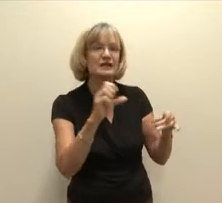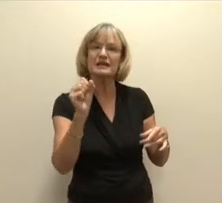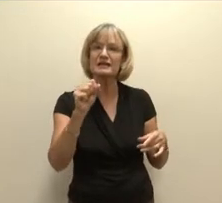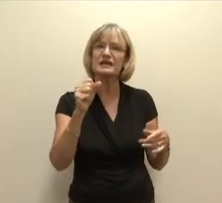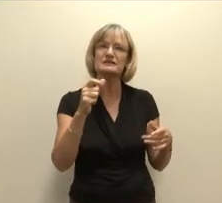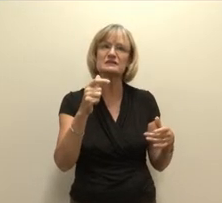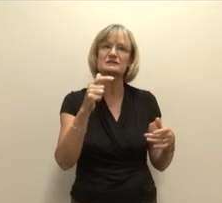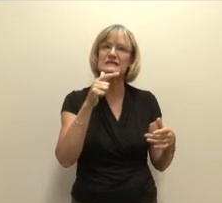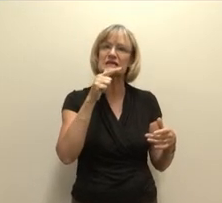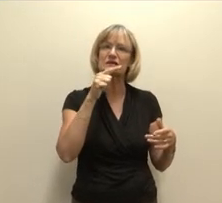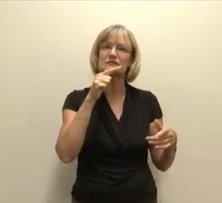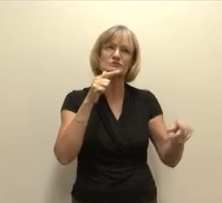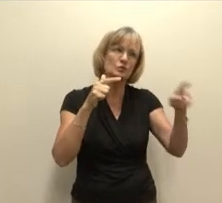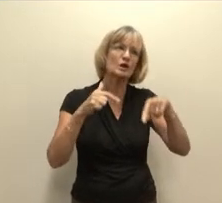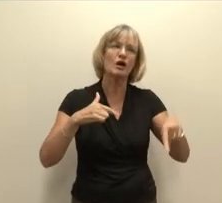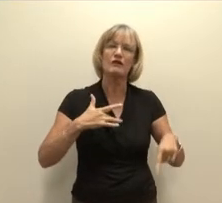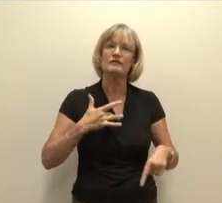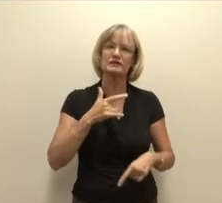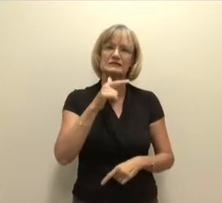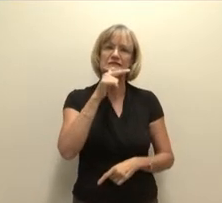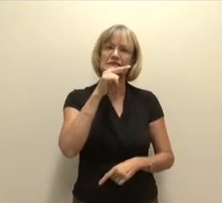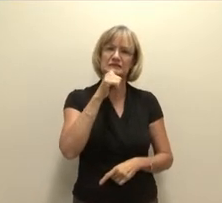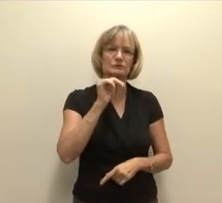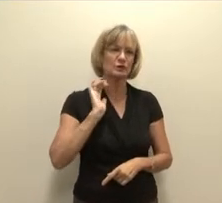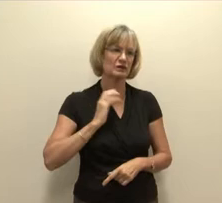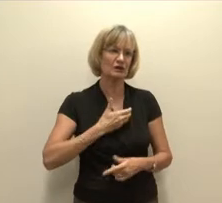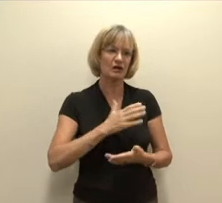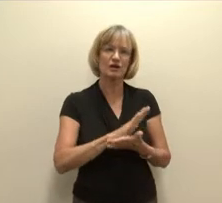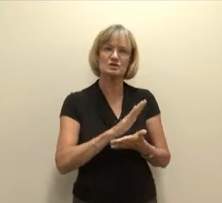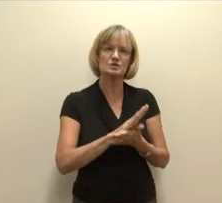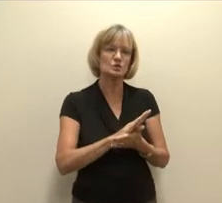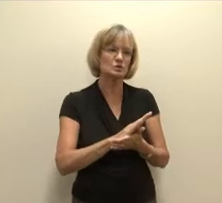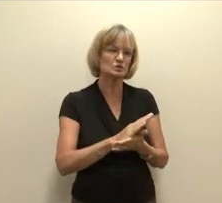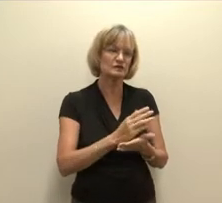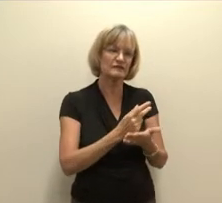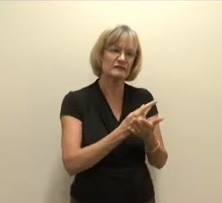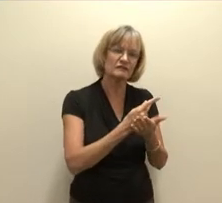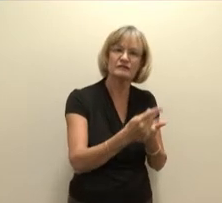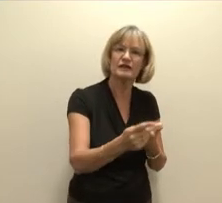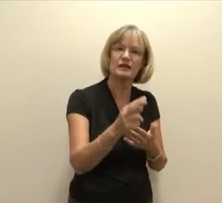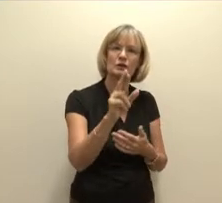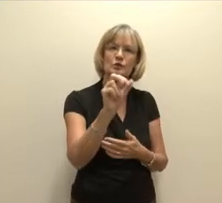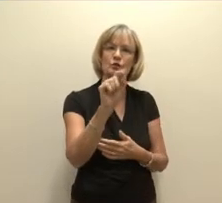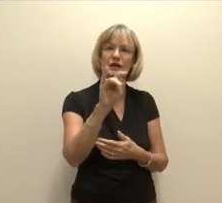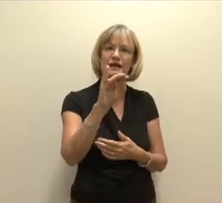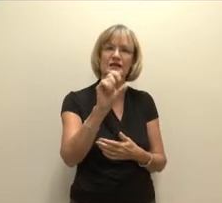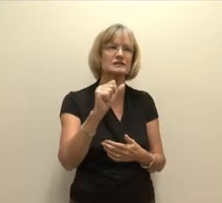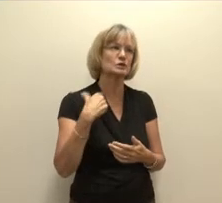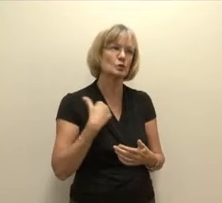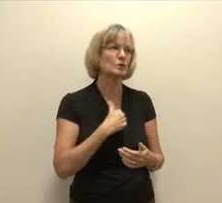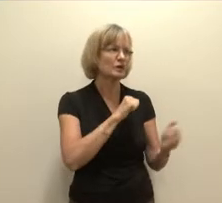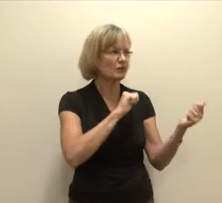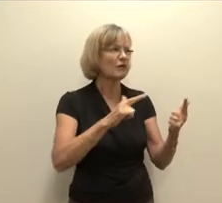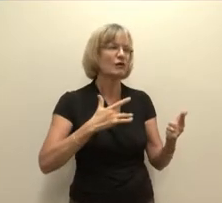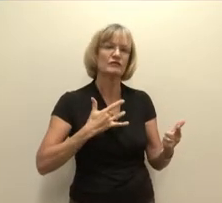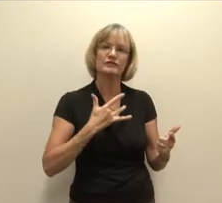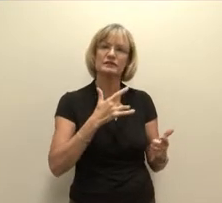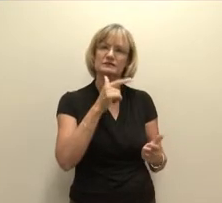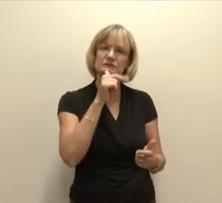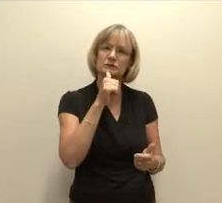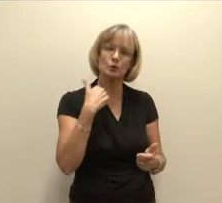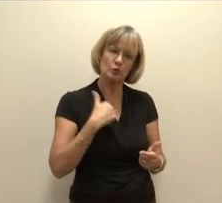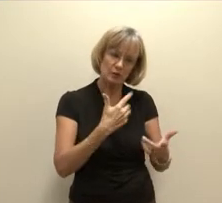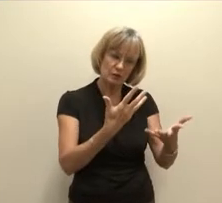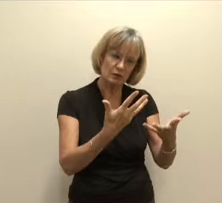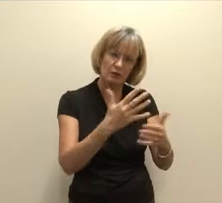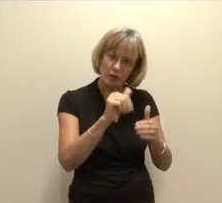to all of us that our schools have failing ratings. We all want our